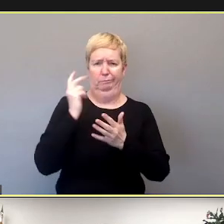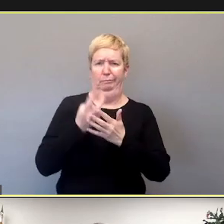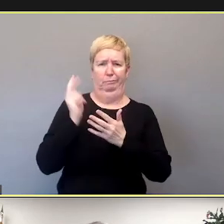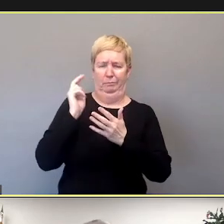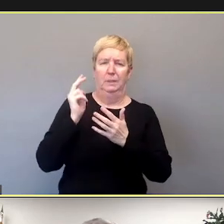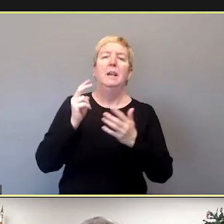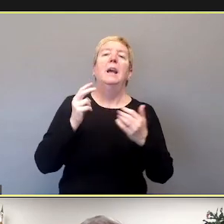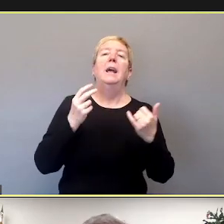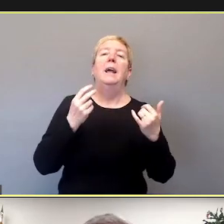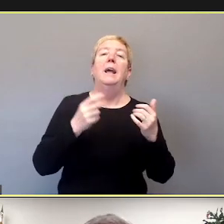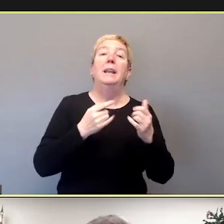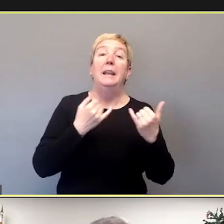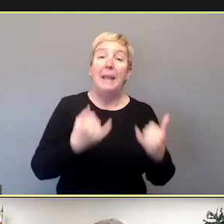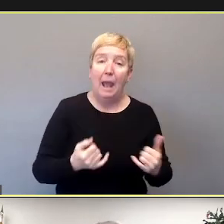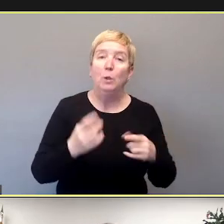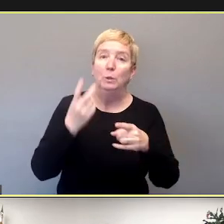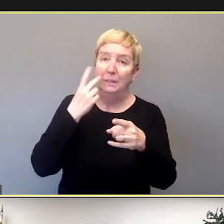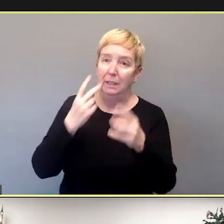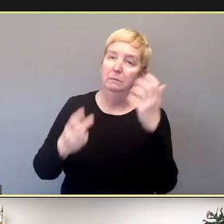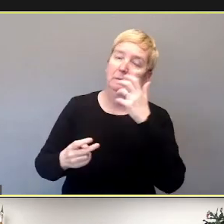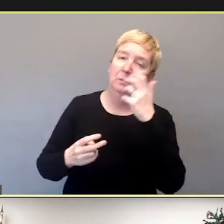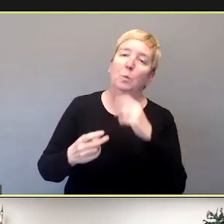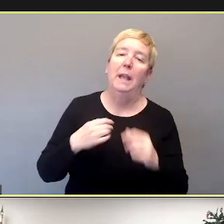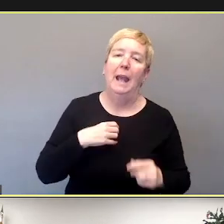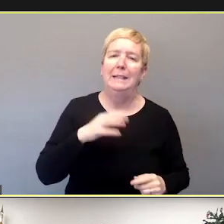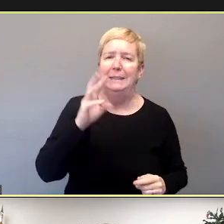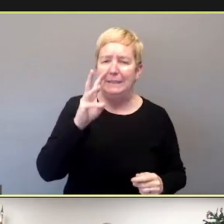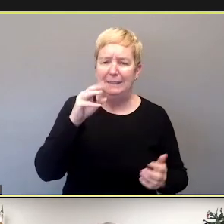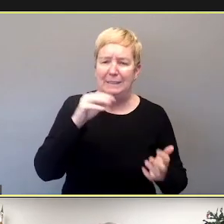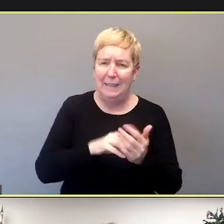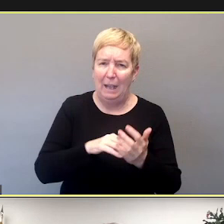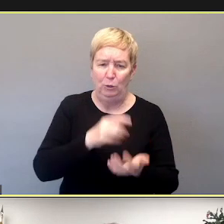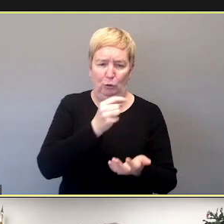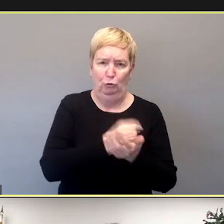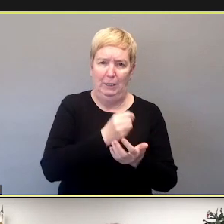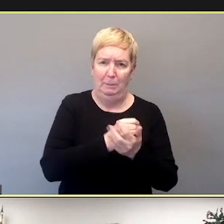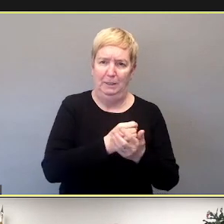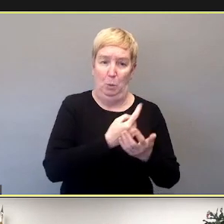over 6,000 treatments in a single week, and that dropped